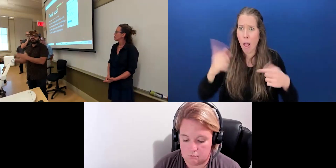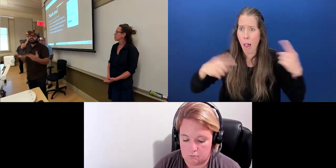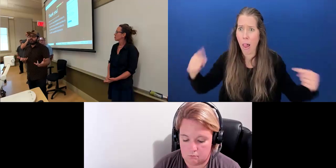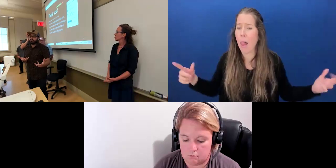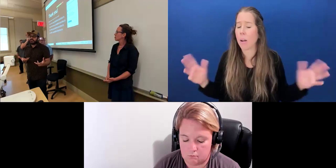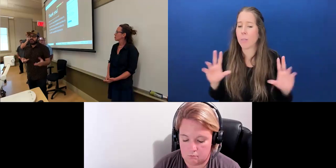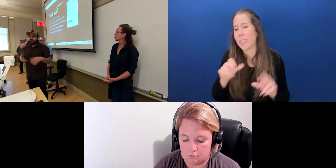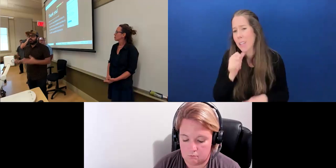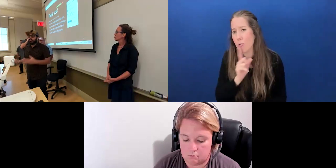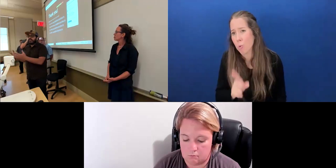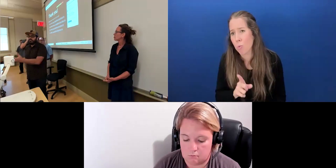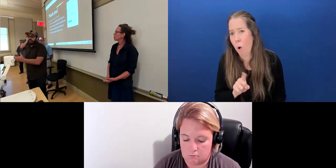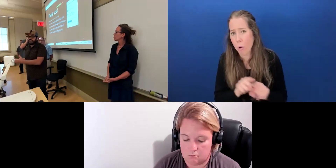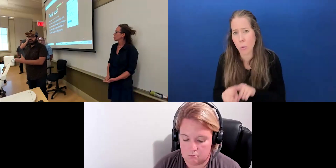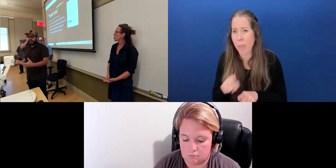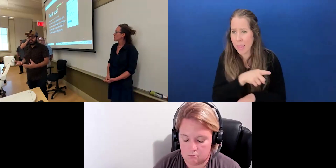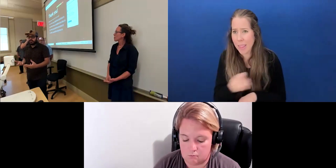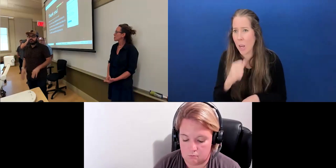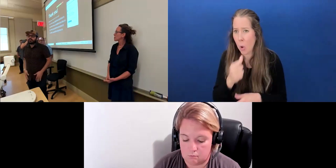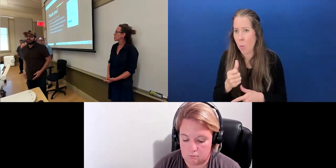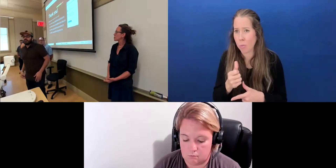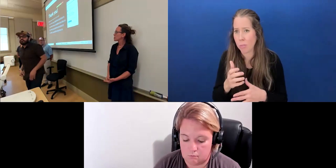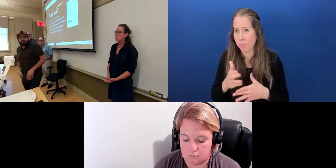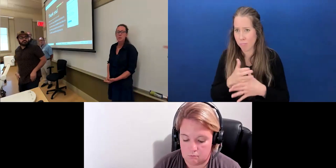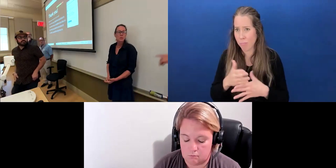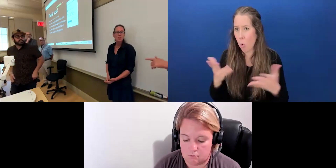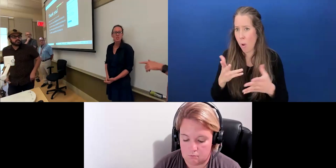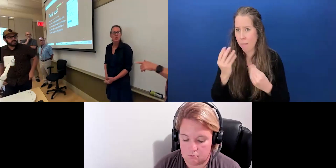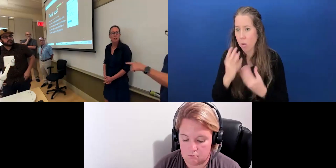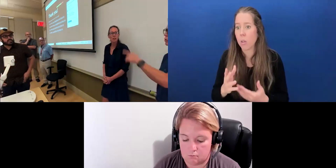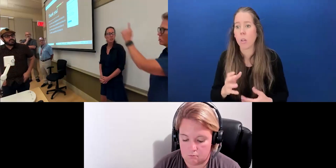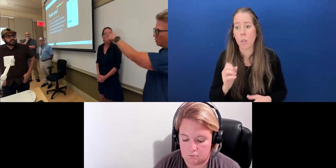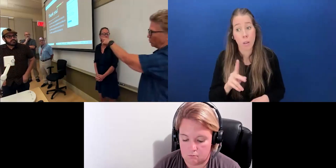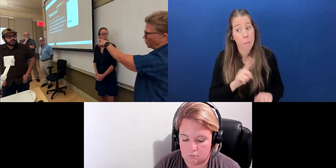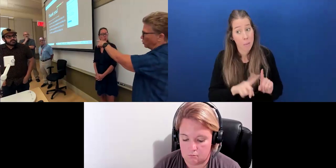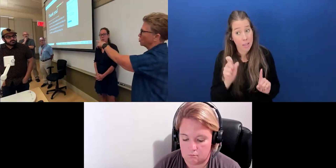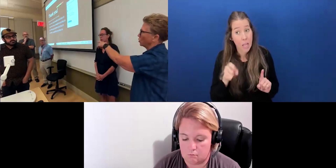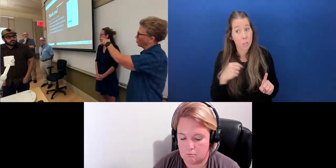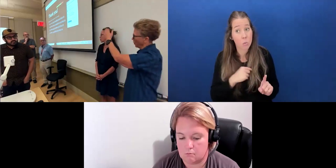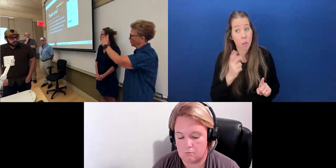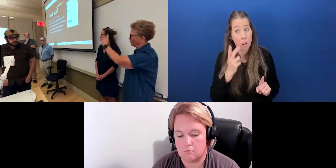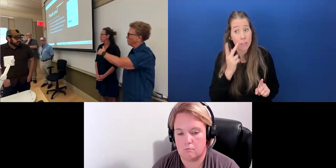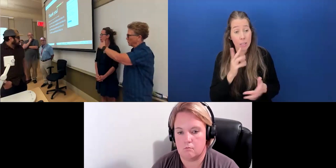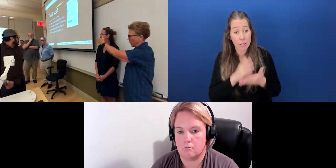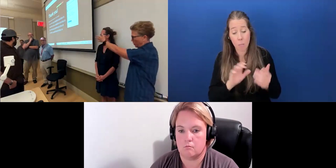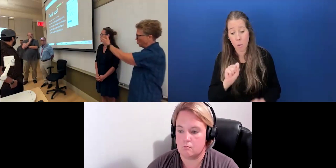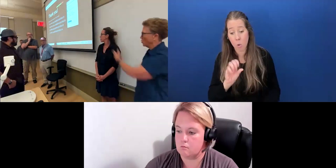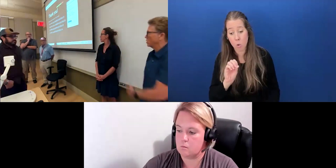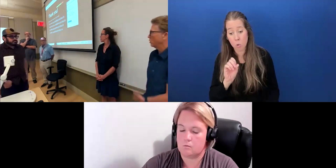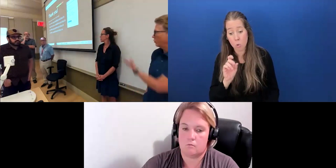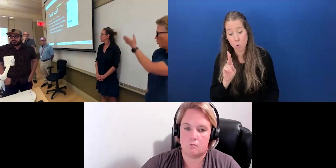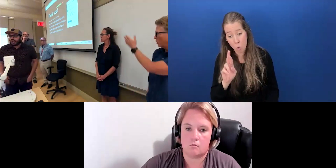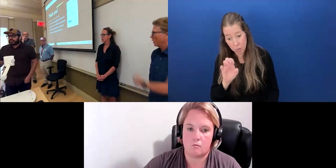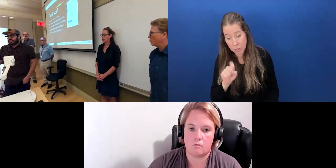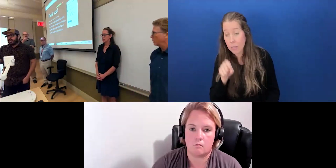they also don't disclose what information they're getting. So. Although we are starting to see sources like what you showed, you actually cited